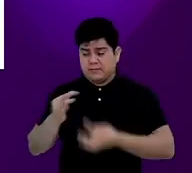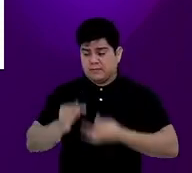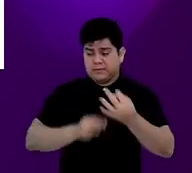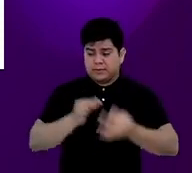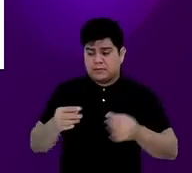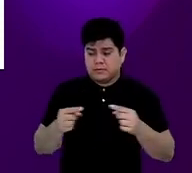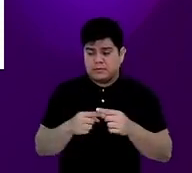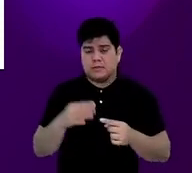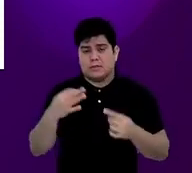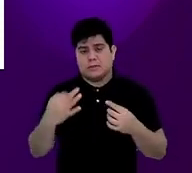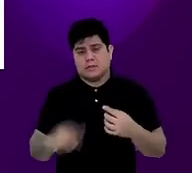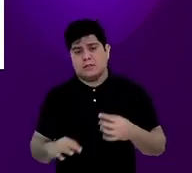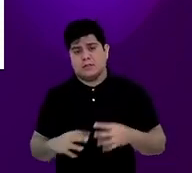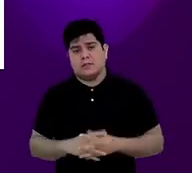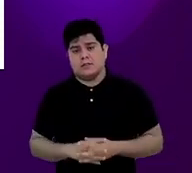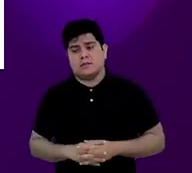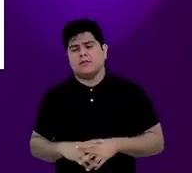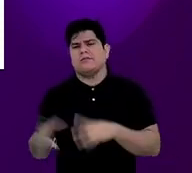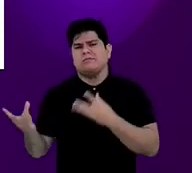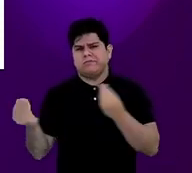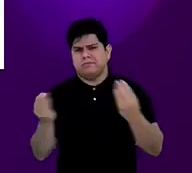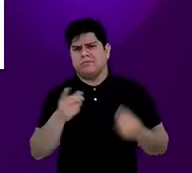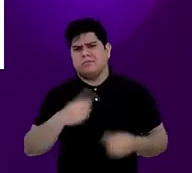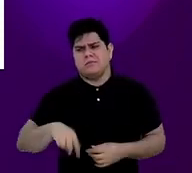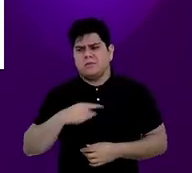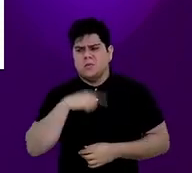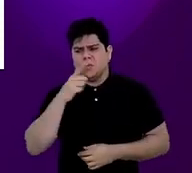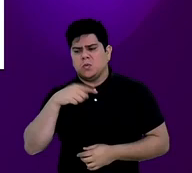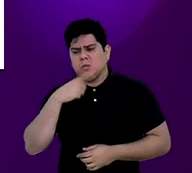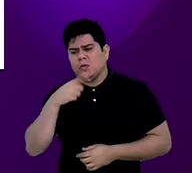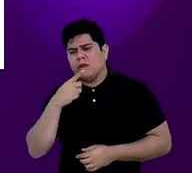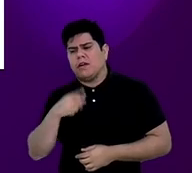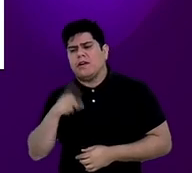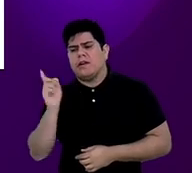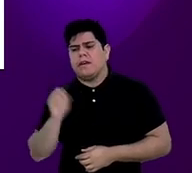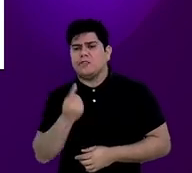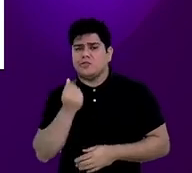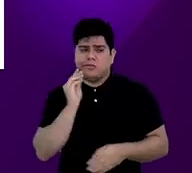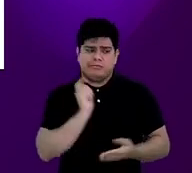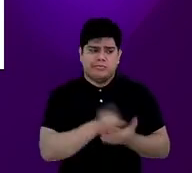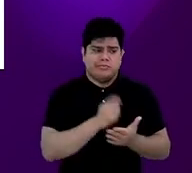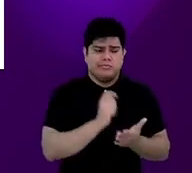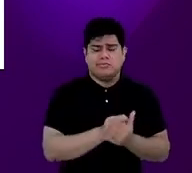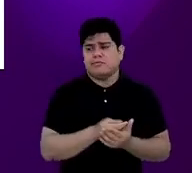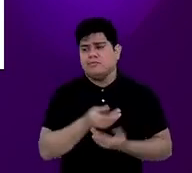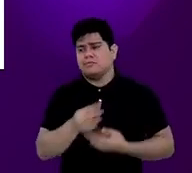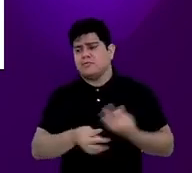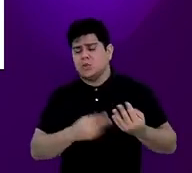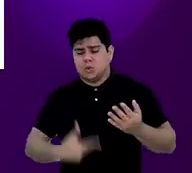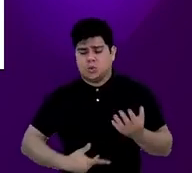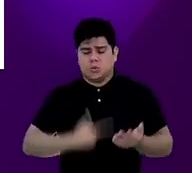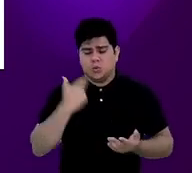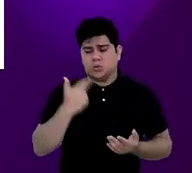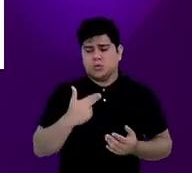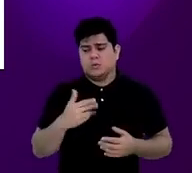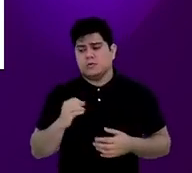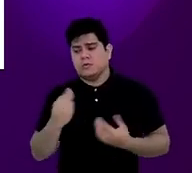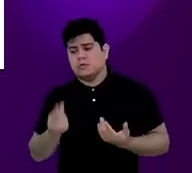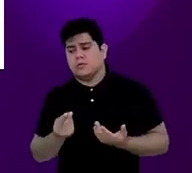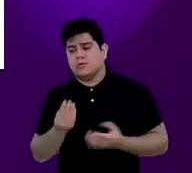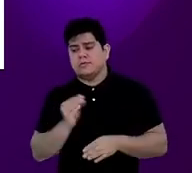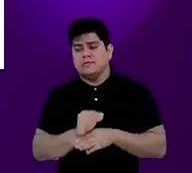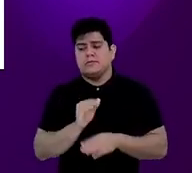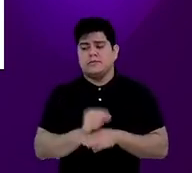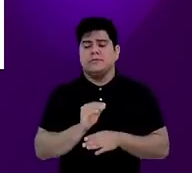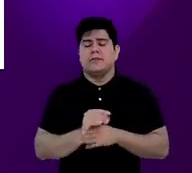of them cannot afford a surgery or cannot do the surgery, even if they have